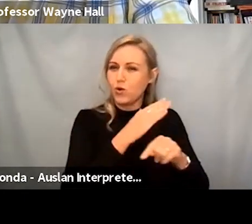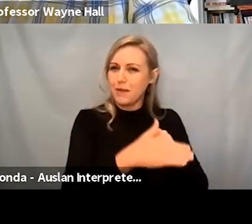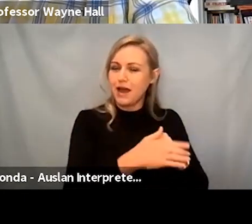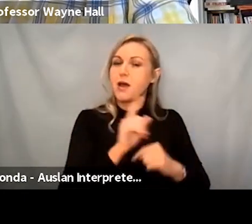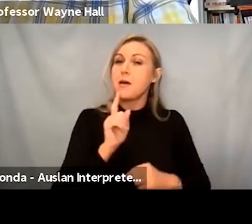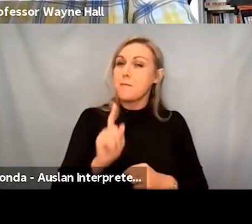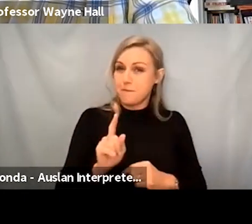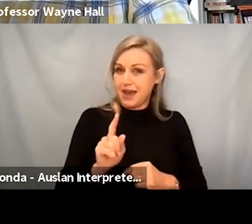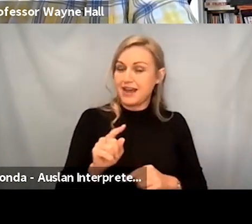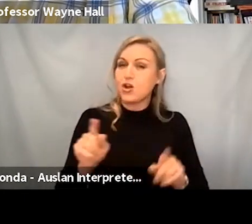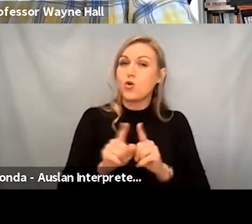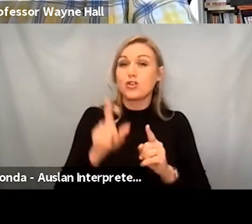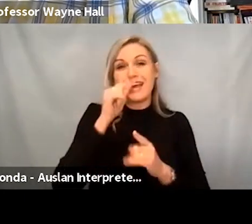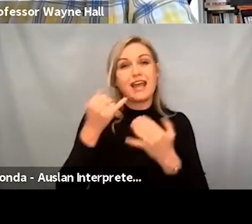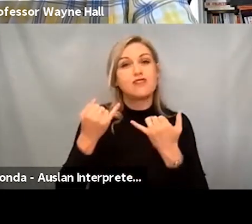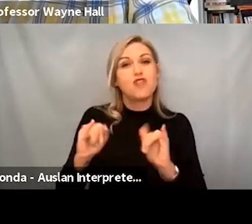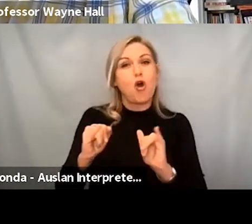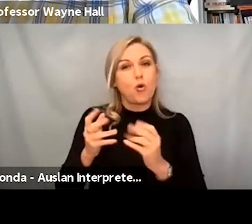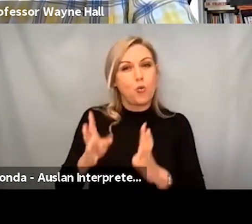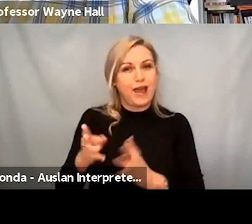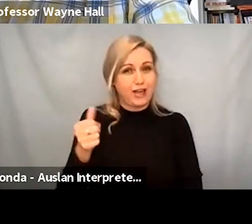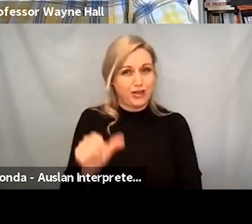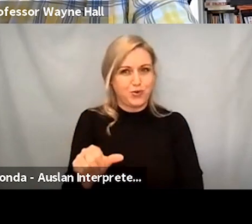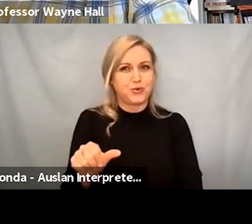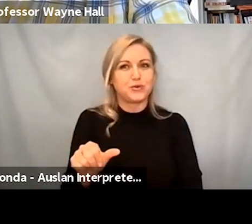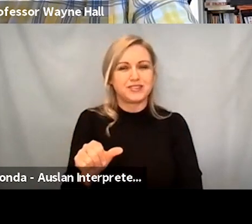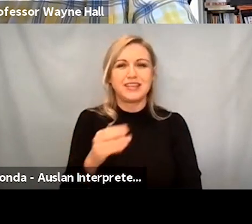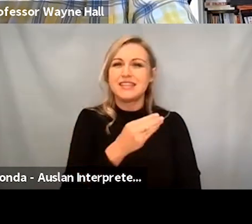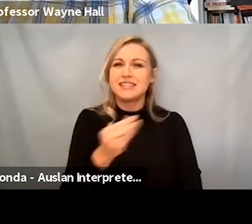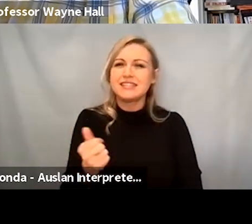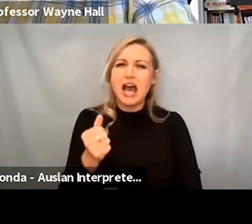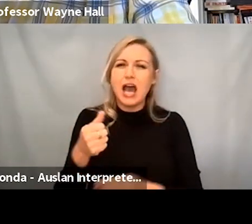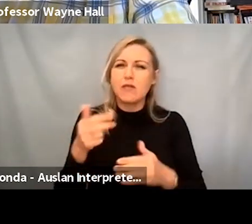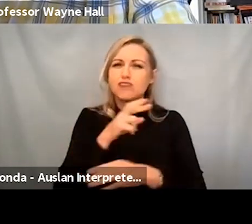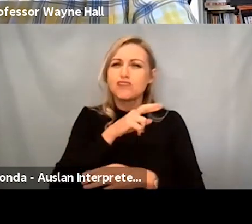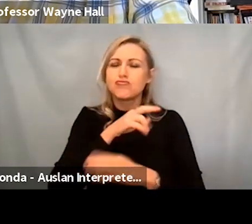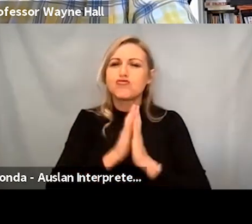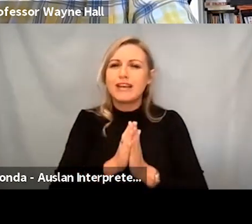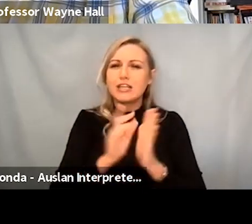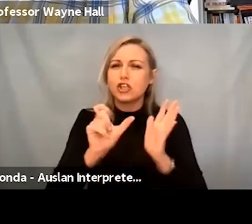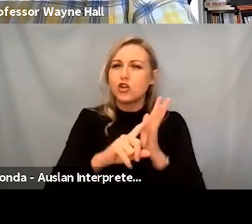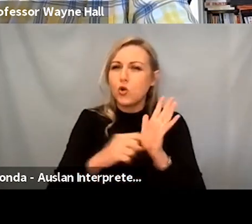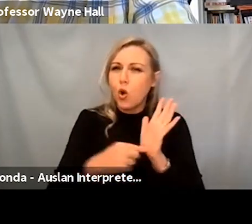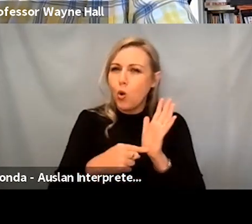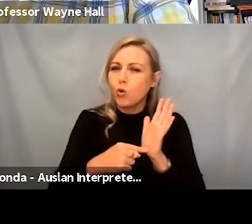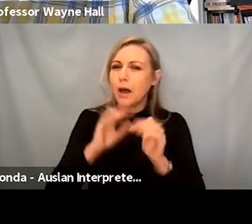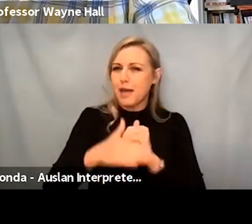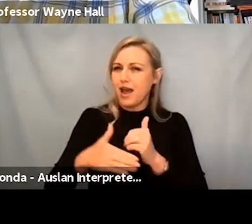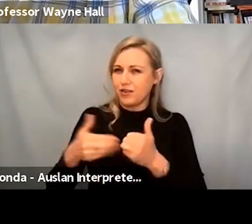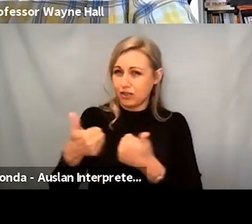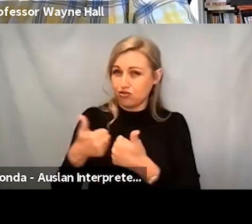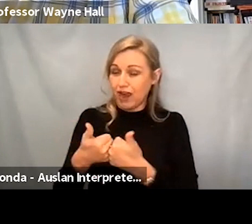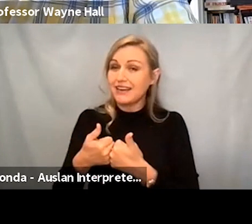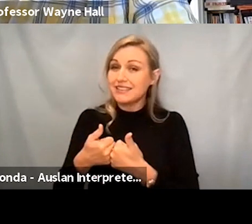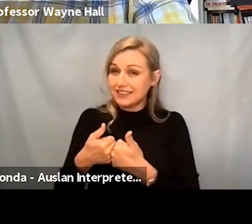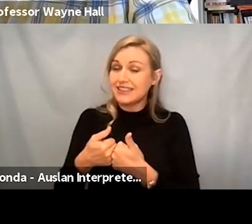potential for misuse and the history of cults that are formed around these drugs in the way in which they can be used,